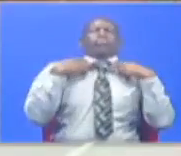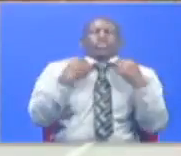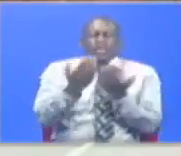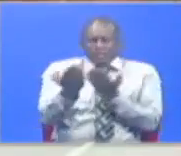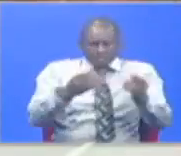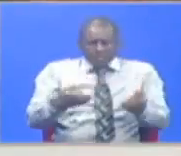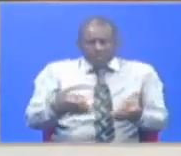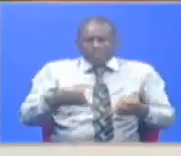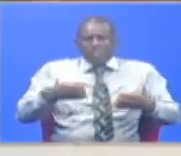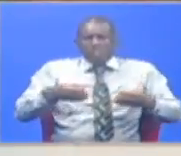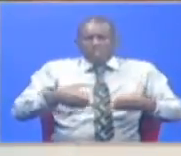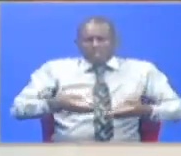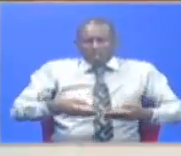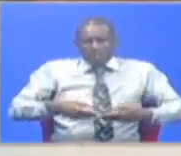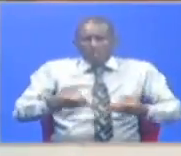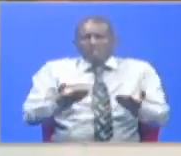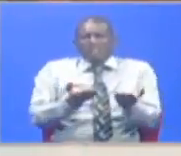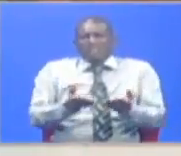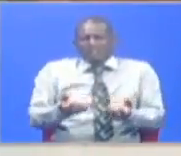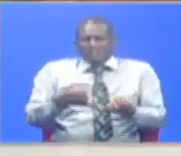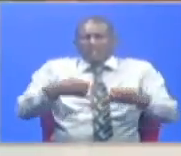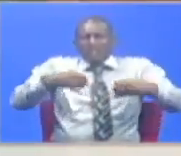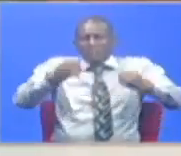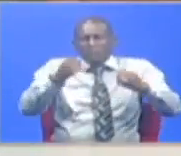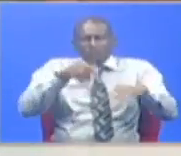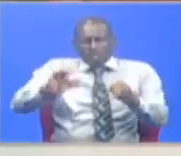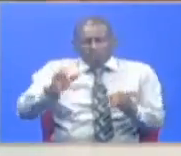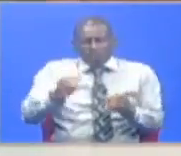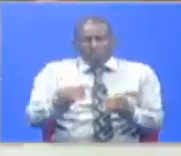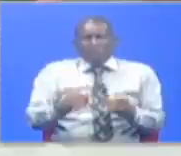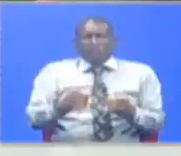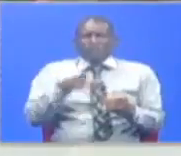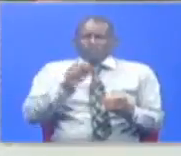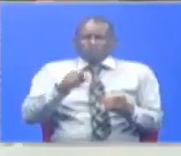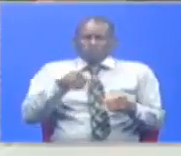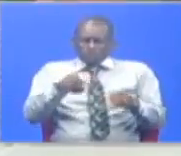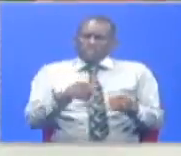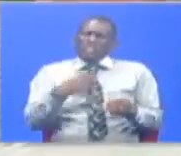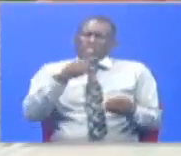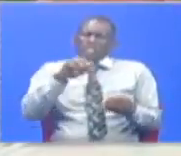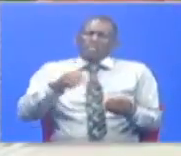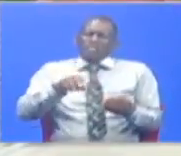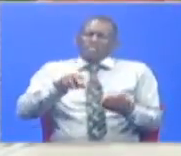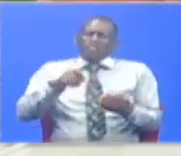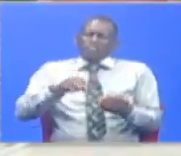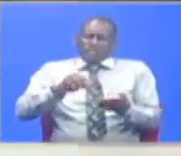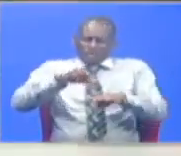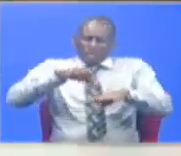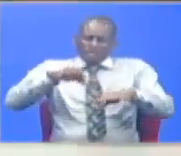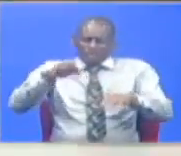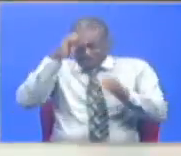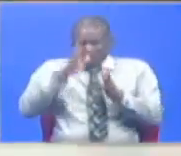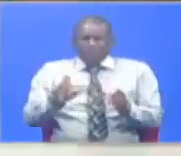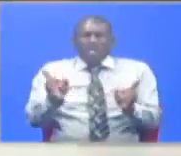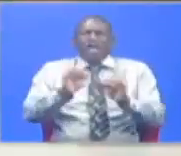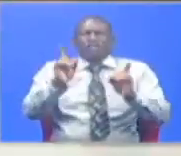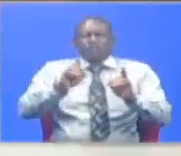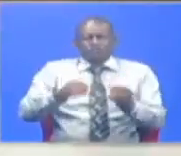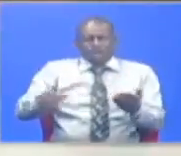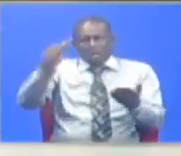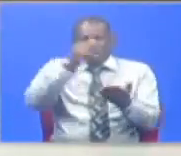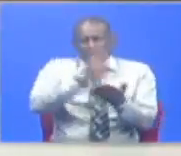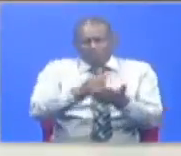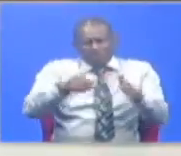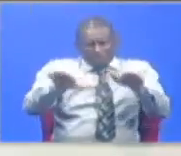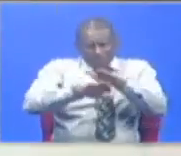in the county. Emwatok is accusing the governor of failing to appoint a deputy, serving with a poorly constituted executive,